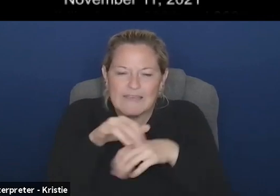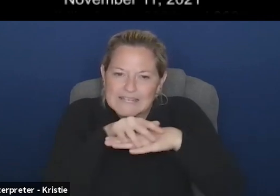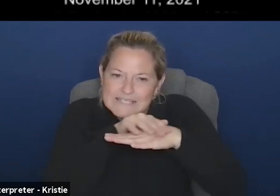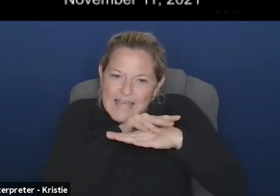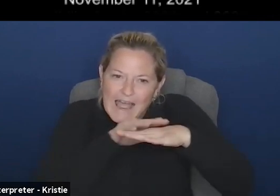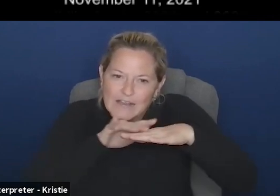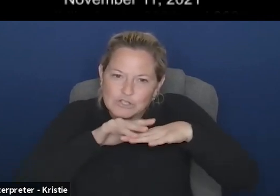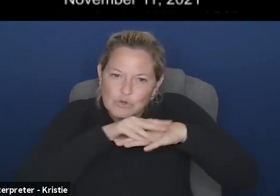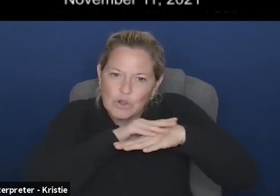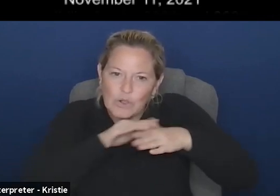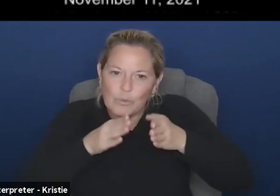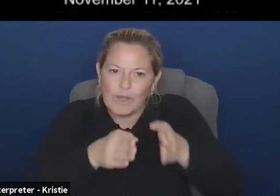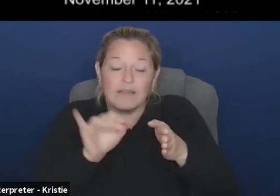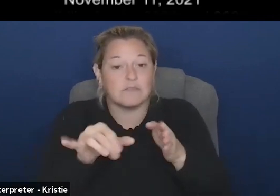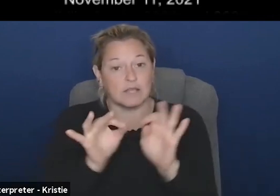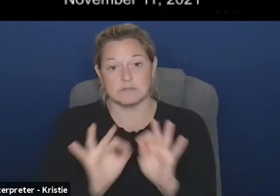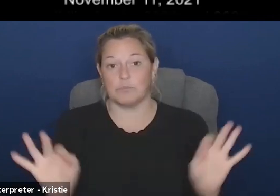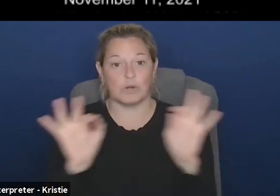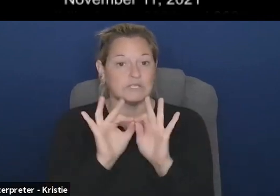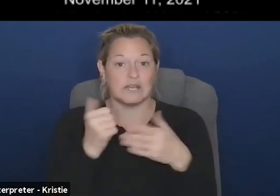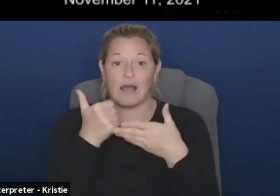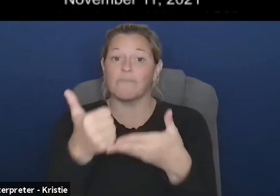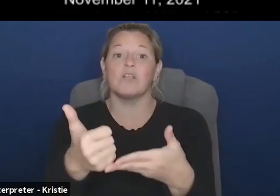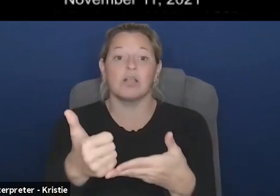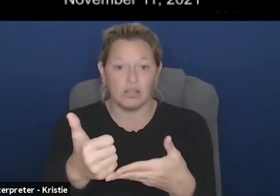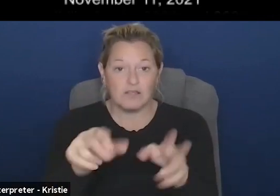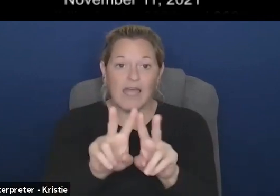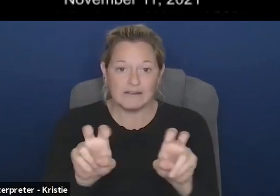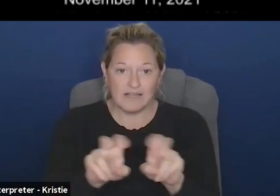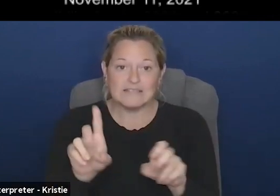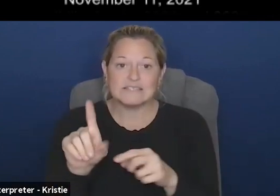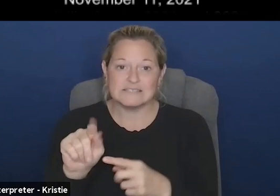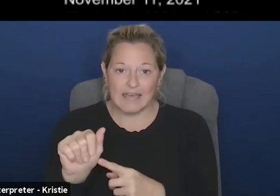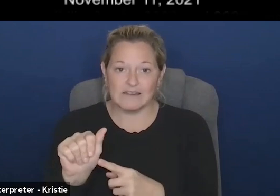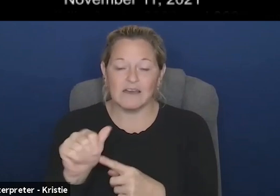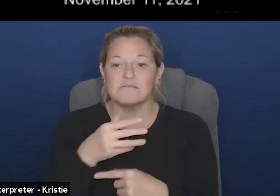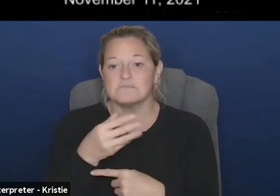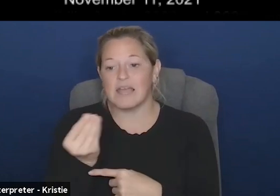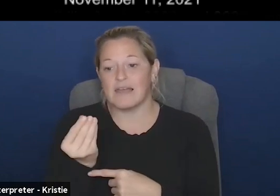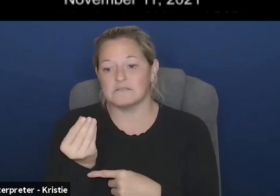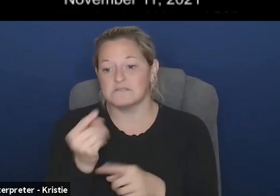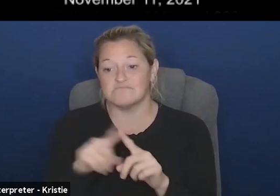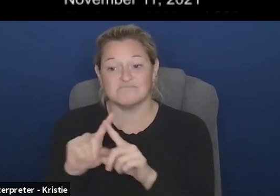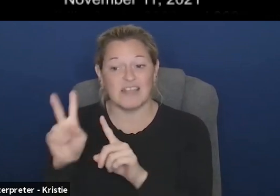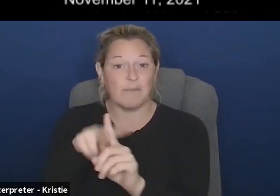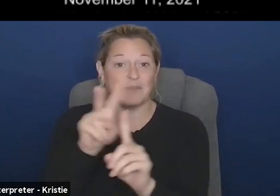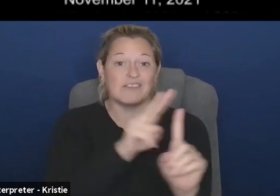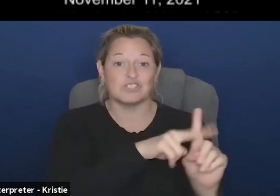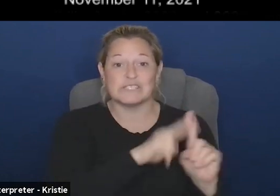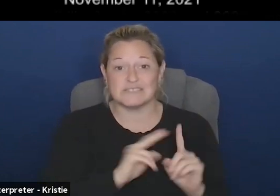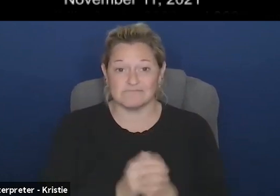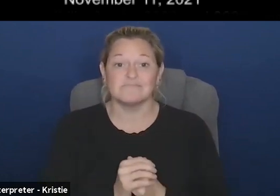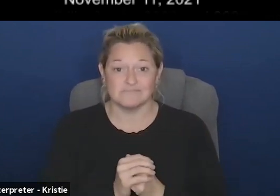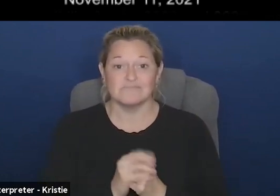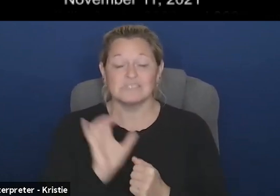extraordinarily helpful in analyzing data and in lots of other situations as well. So that's